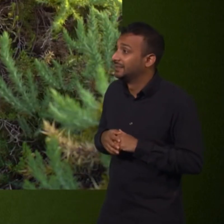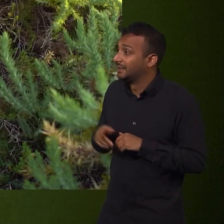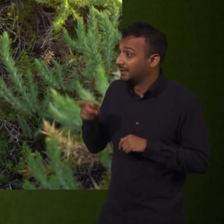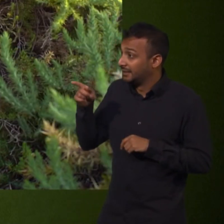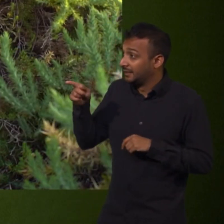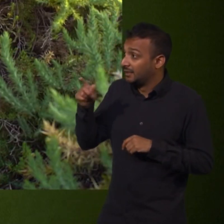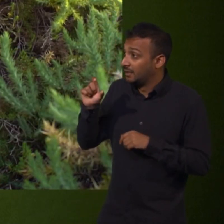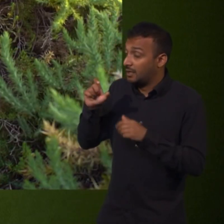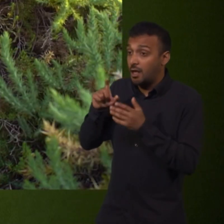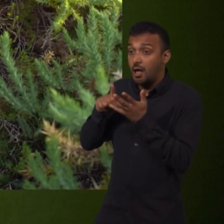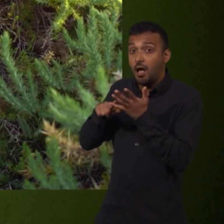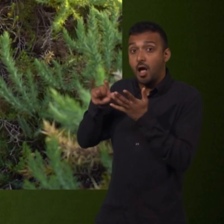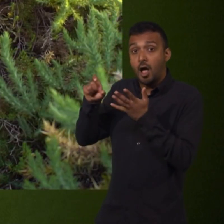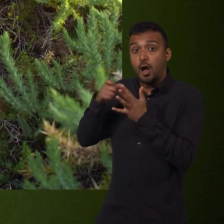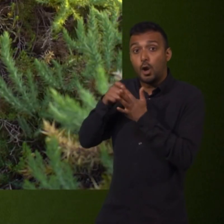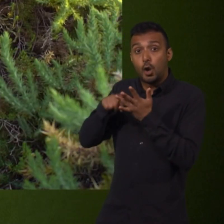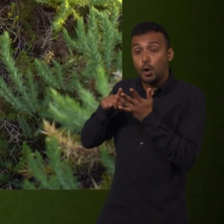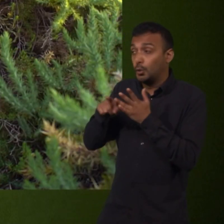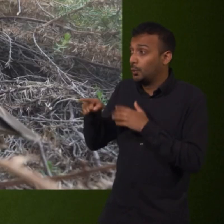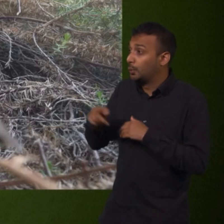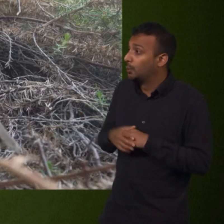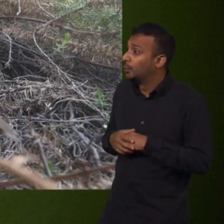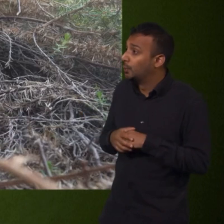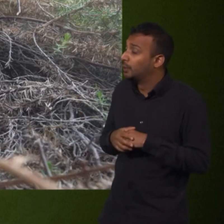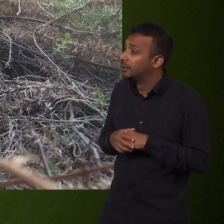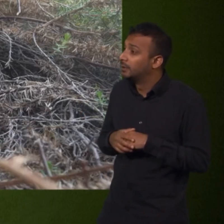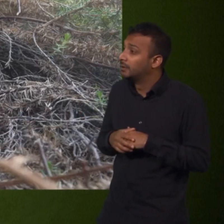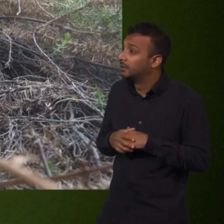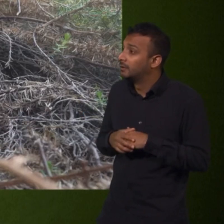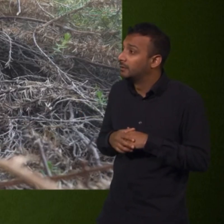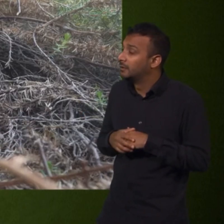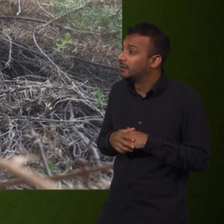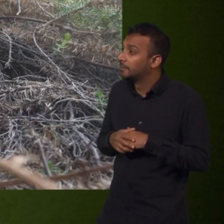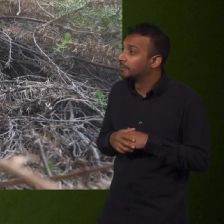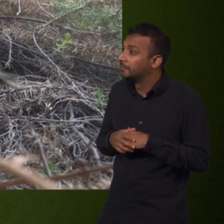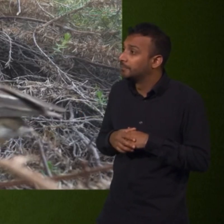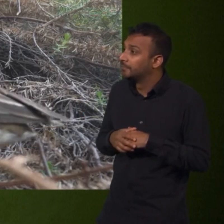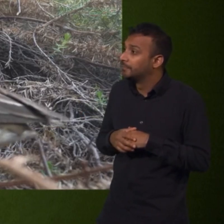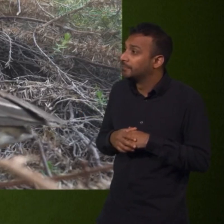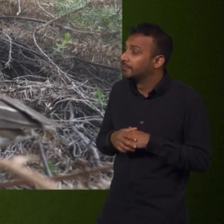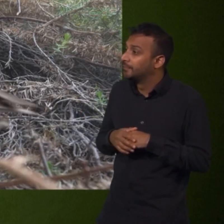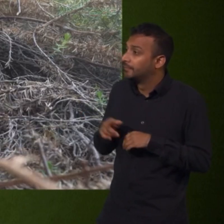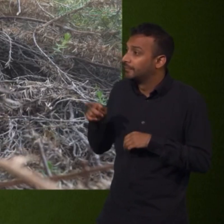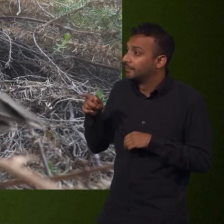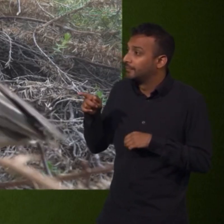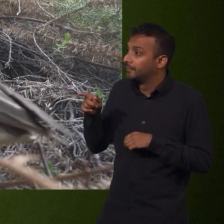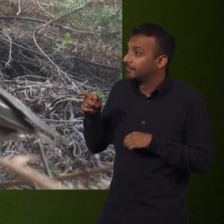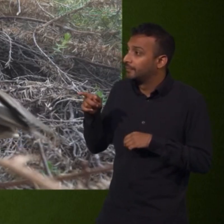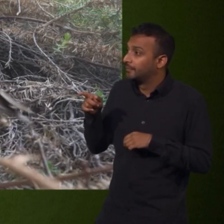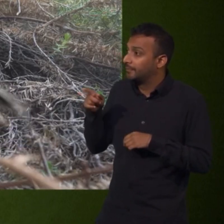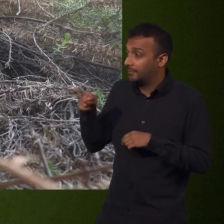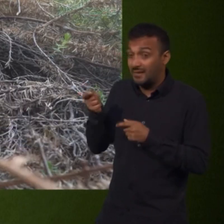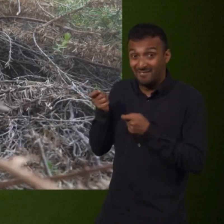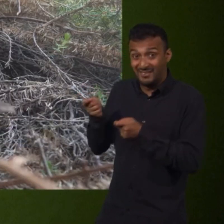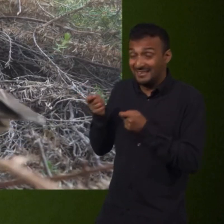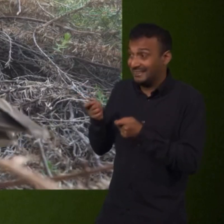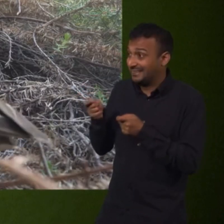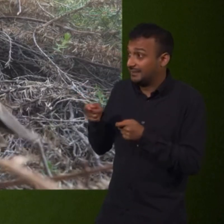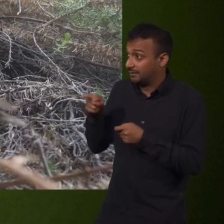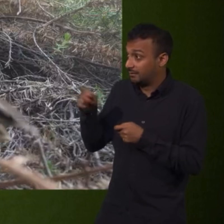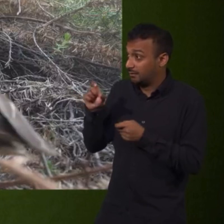see this bird. And look, there's the one of the host birds, a meadow pipit, has come in and is feeding that cuckoo live. Look at